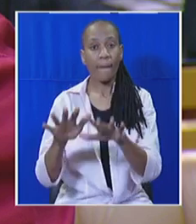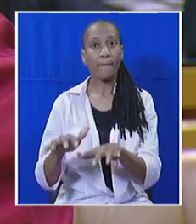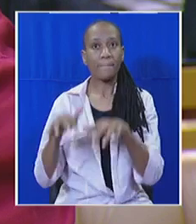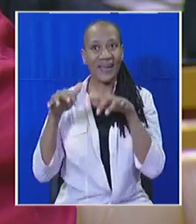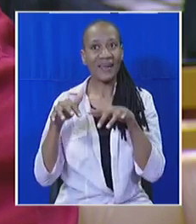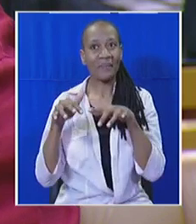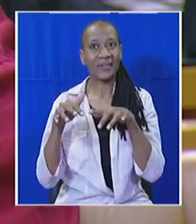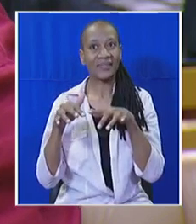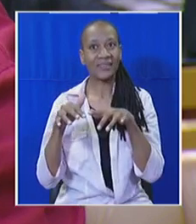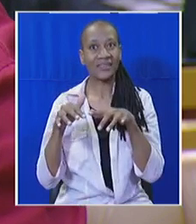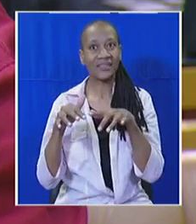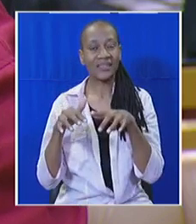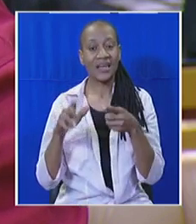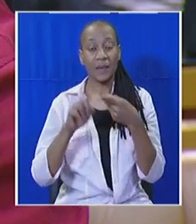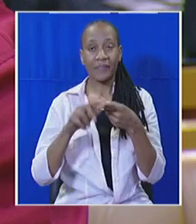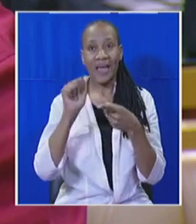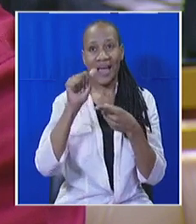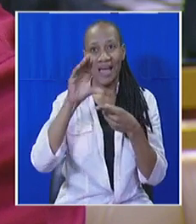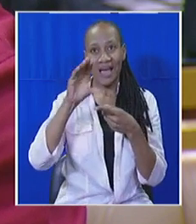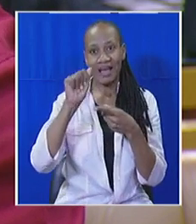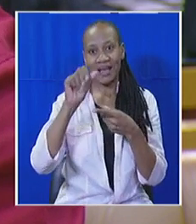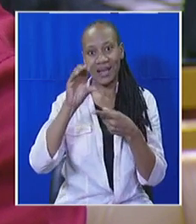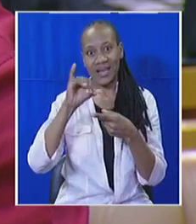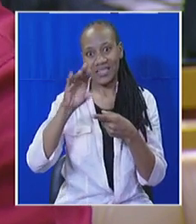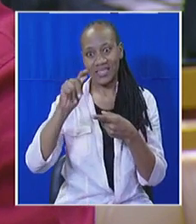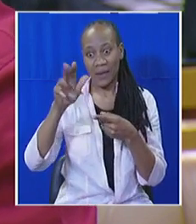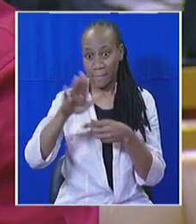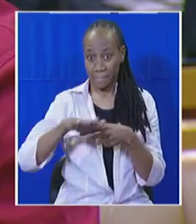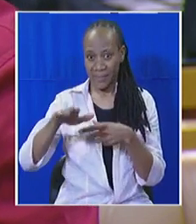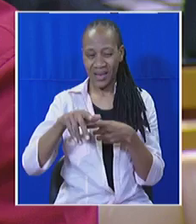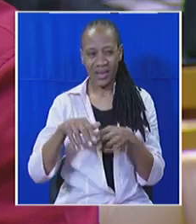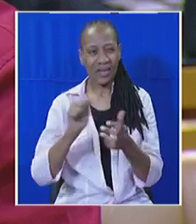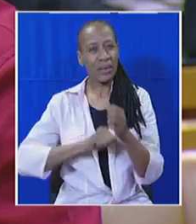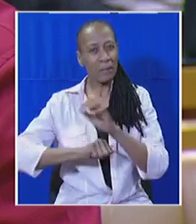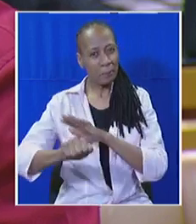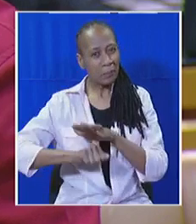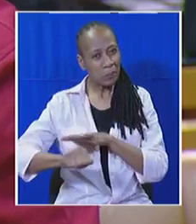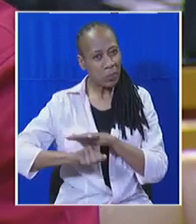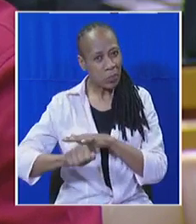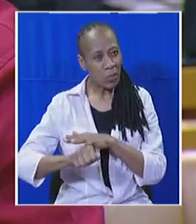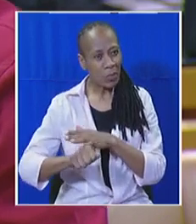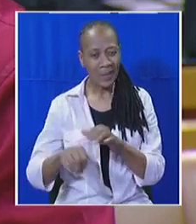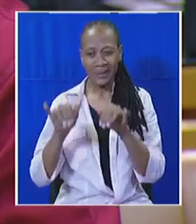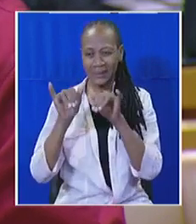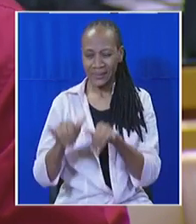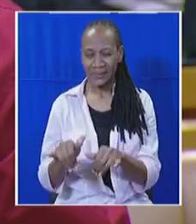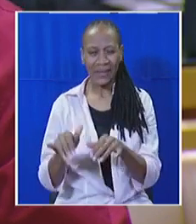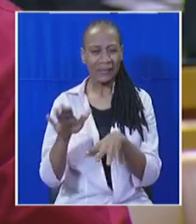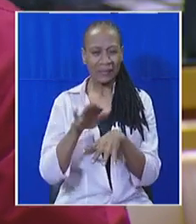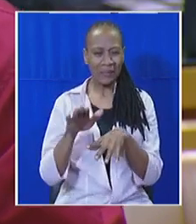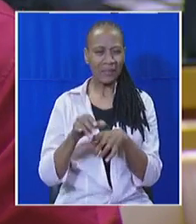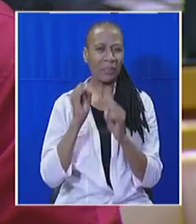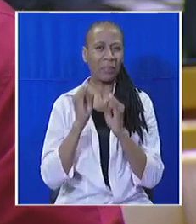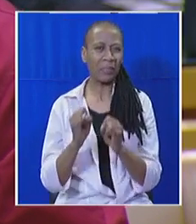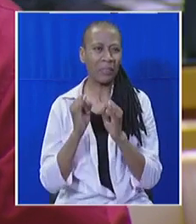villages, especially in Acacia, find themselves in. conditions which are disappointing and members of the ANC